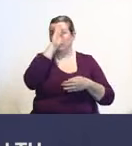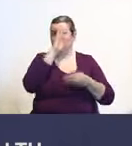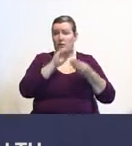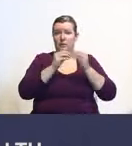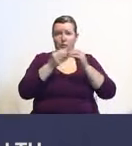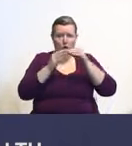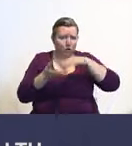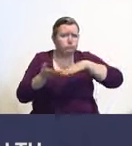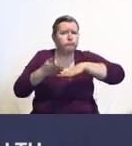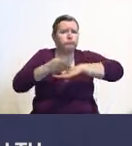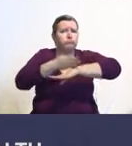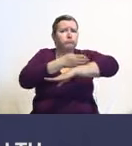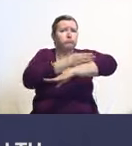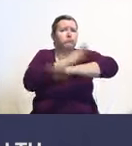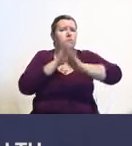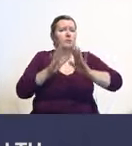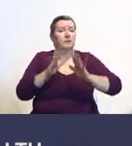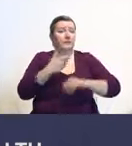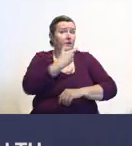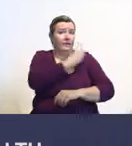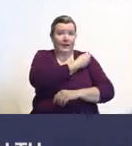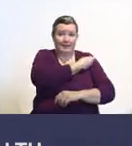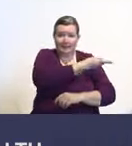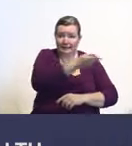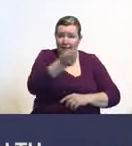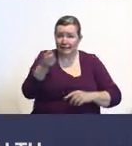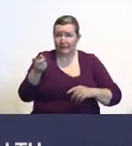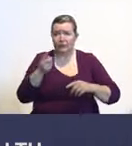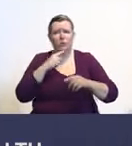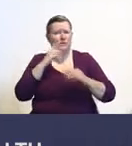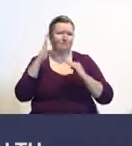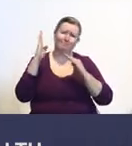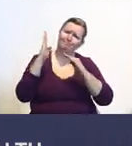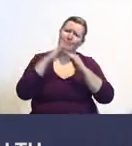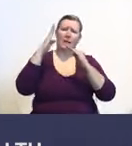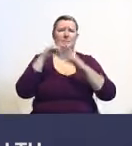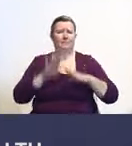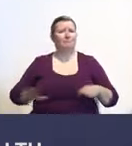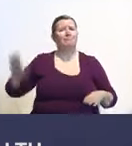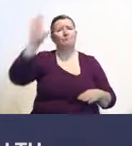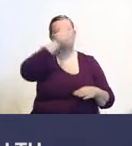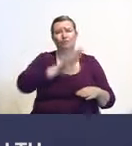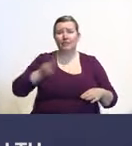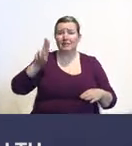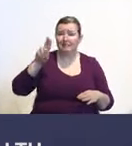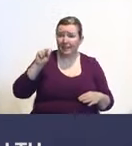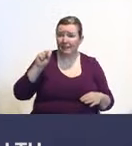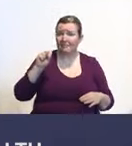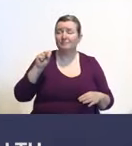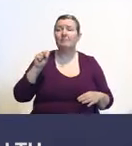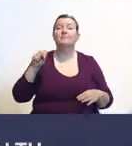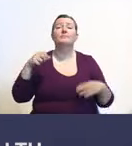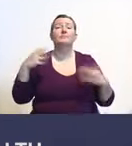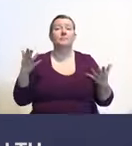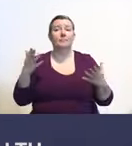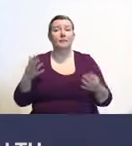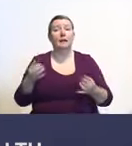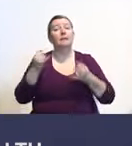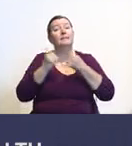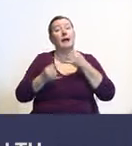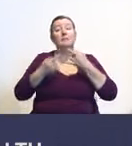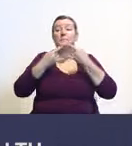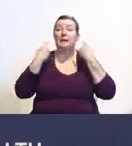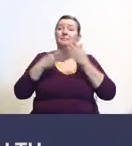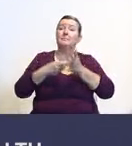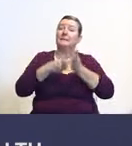with vaccination numbers among the highest in the nation and still climbing, and with the last major statewide masking requirement,